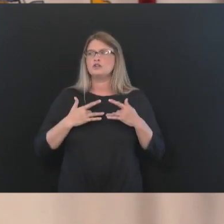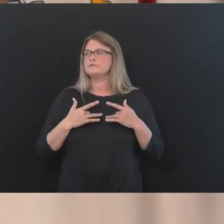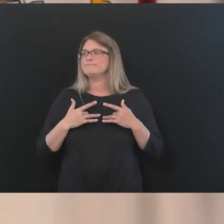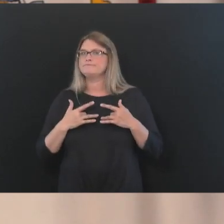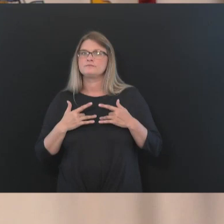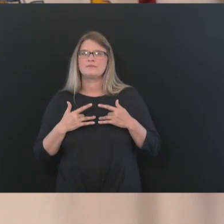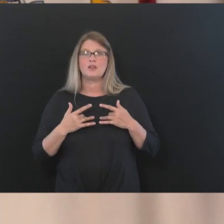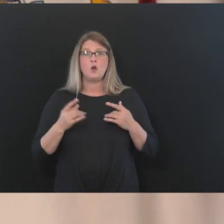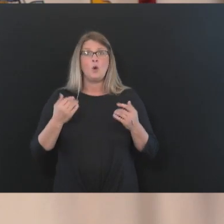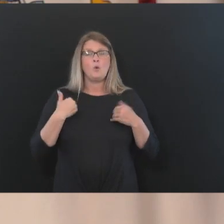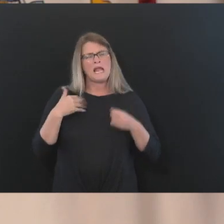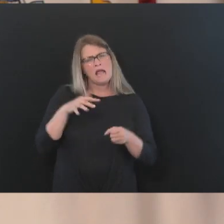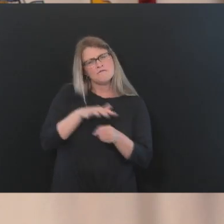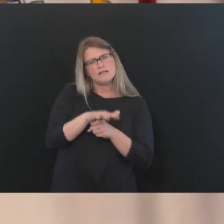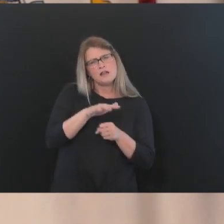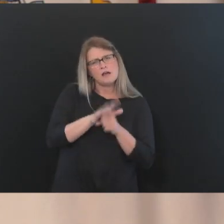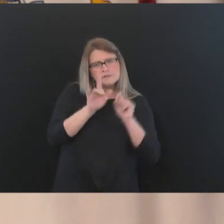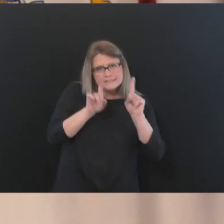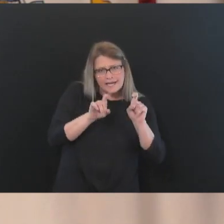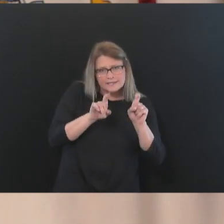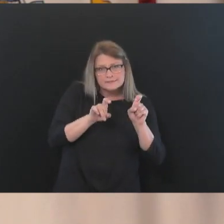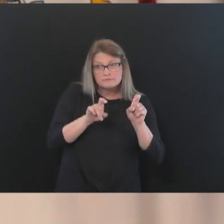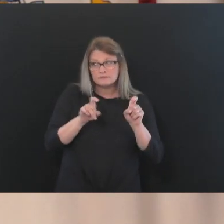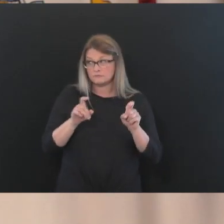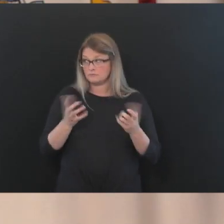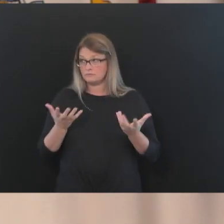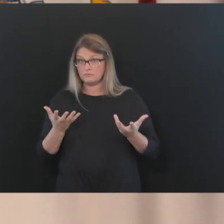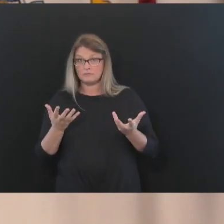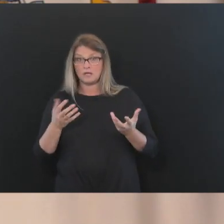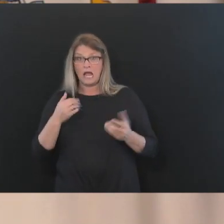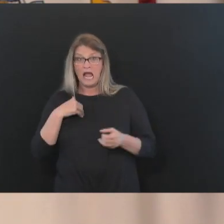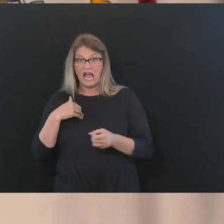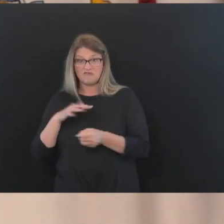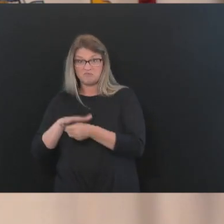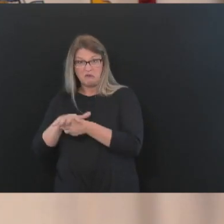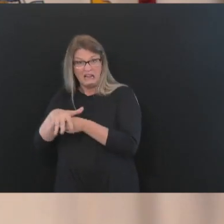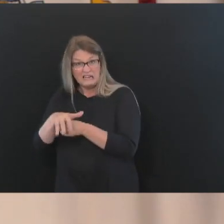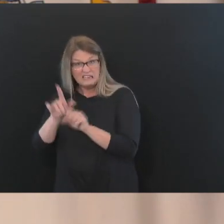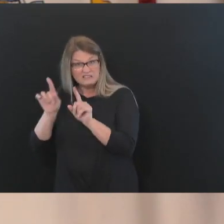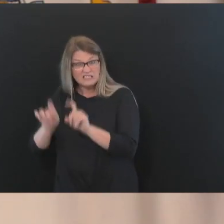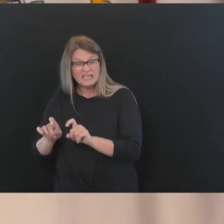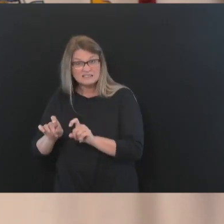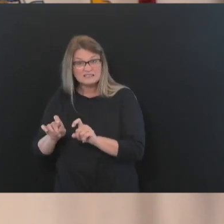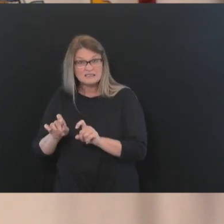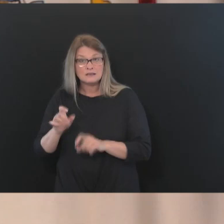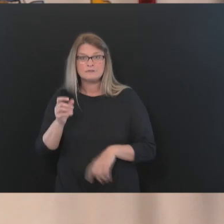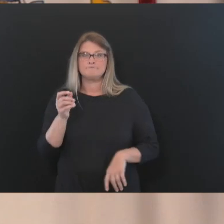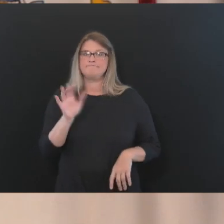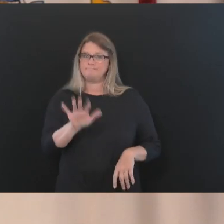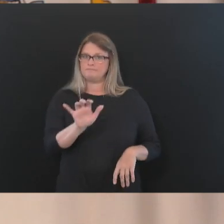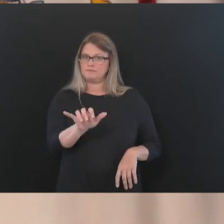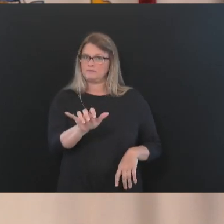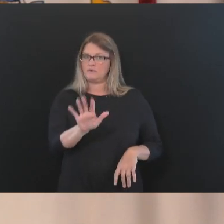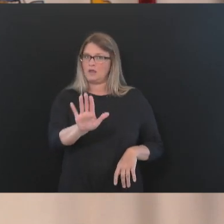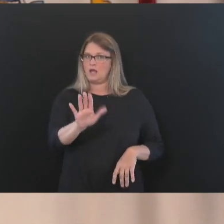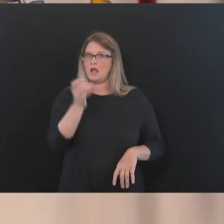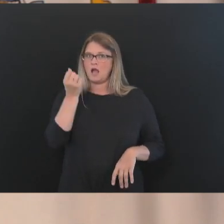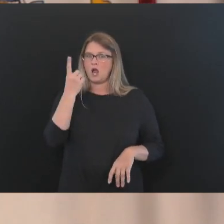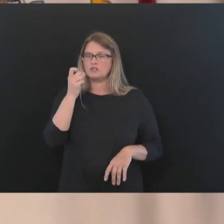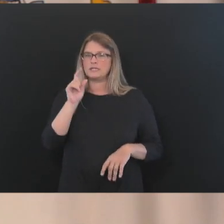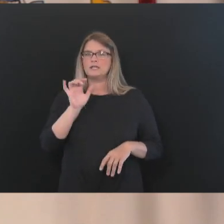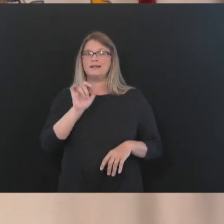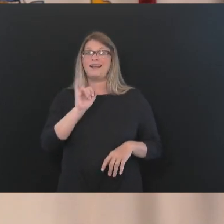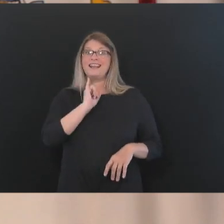enough tests? Are we testing enough? And this is all prorated on your population, your